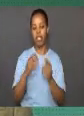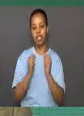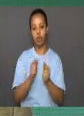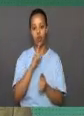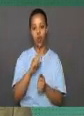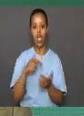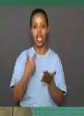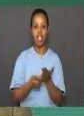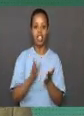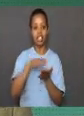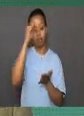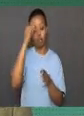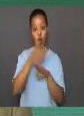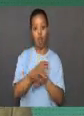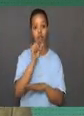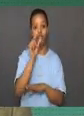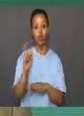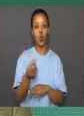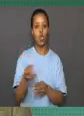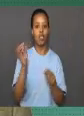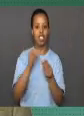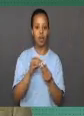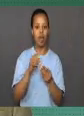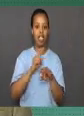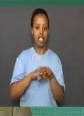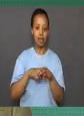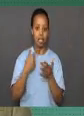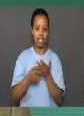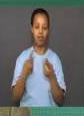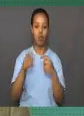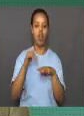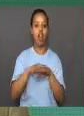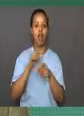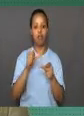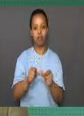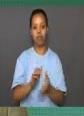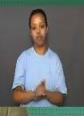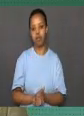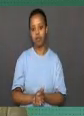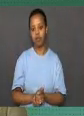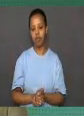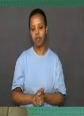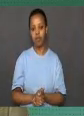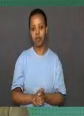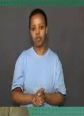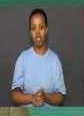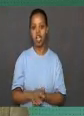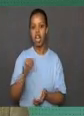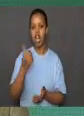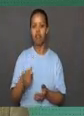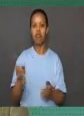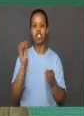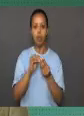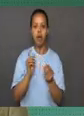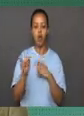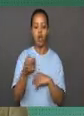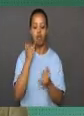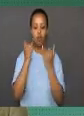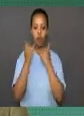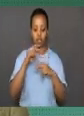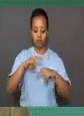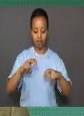After this lesson, please spend some more time on this activity. You could research